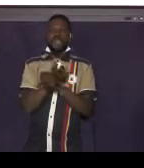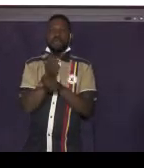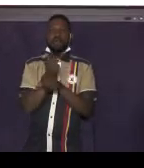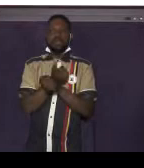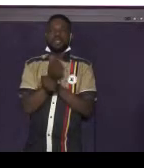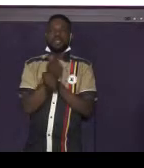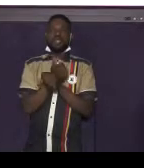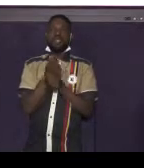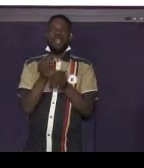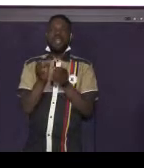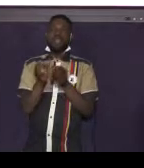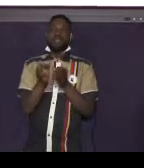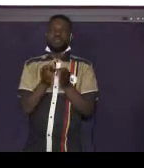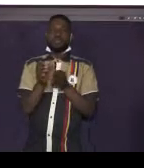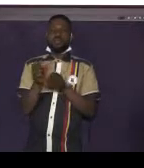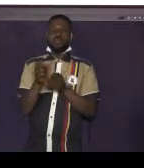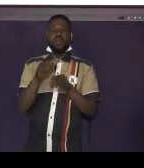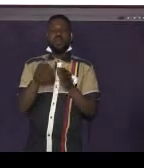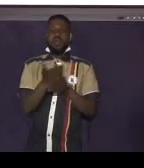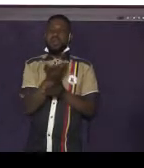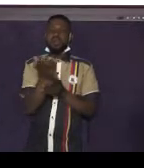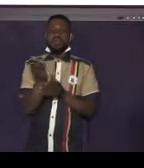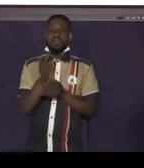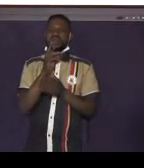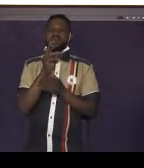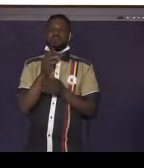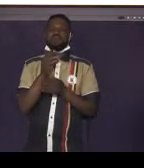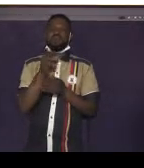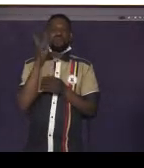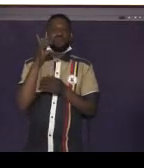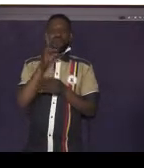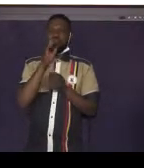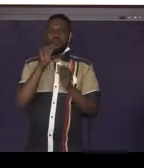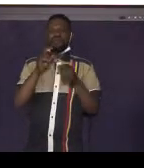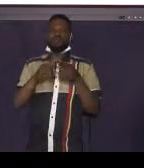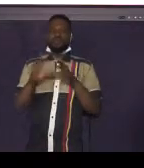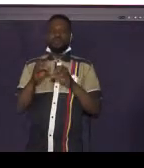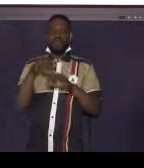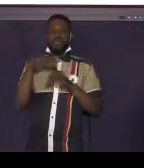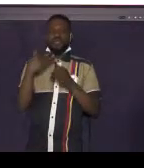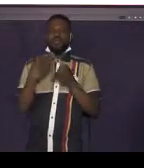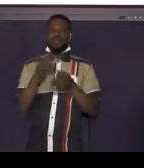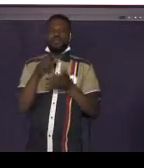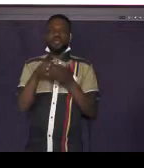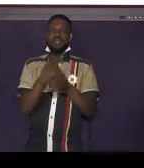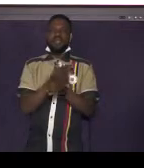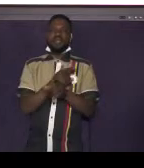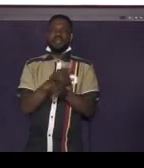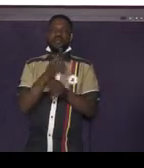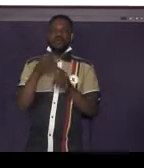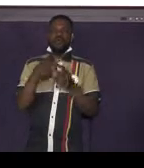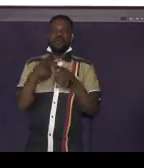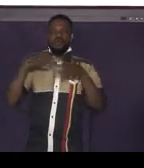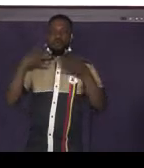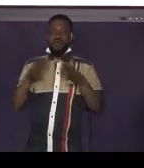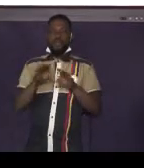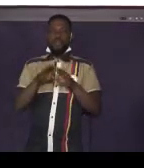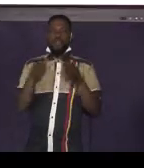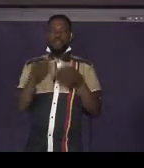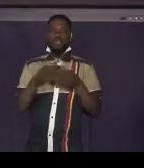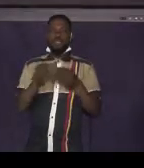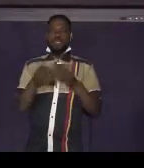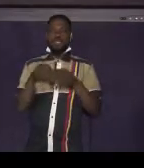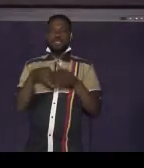simple algebraic expressions. All these and more you should be able to do by the end of the lesson and by the time we're done with open sentences in